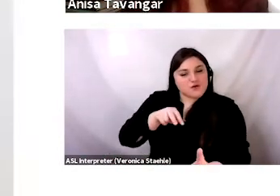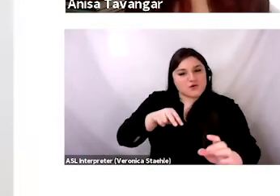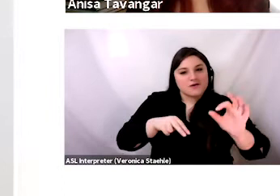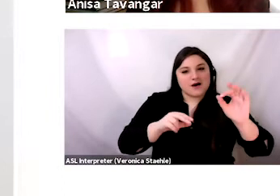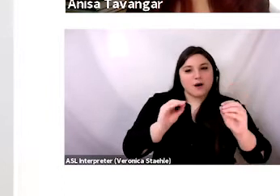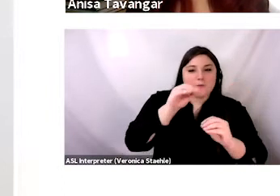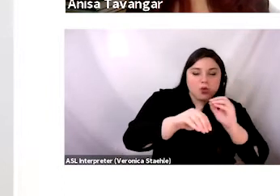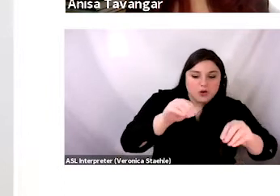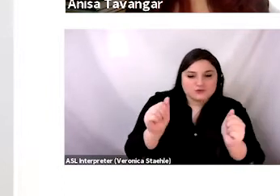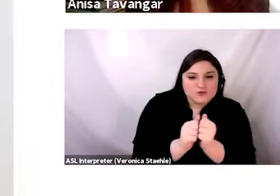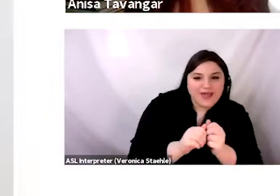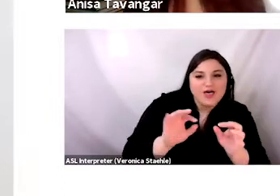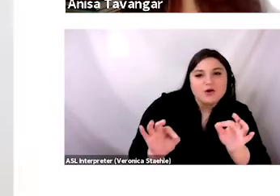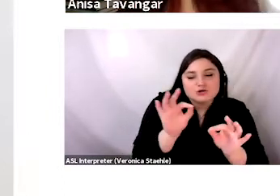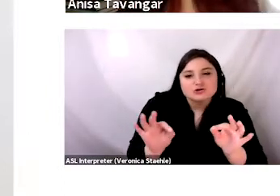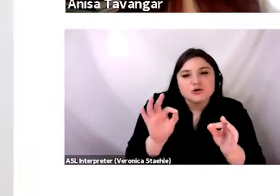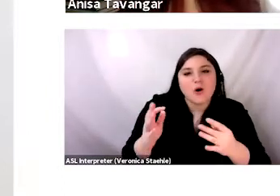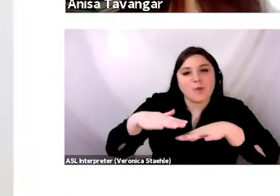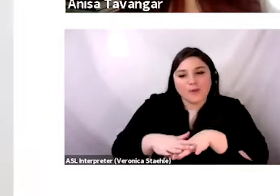what is dictated by others to lead.